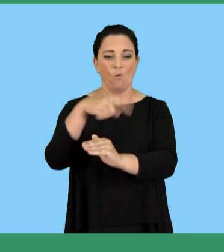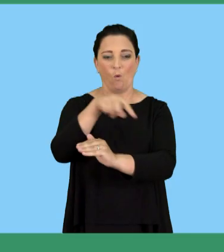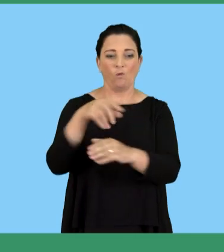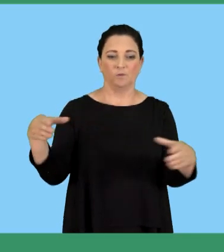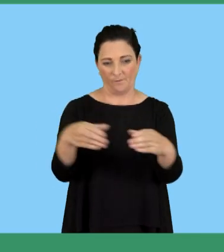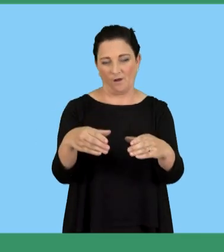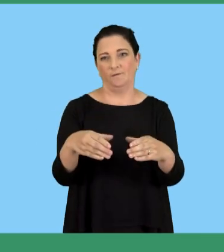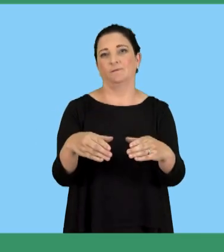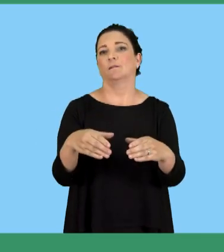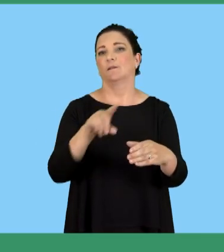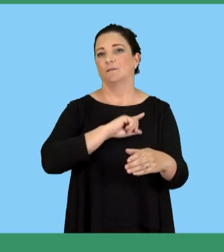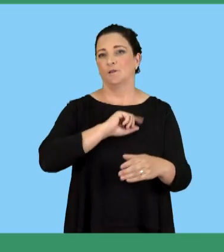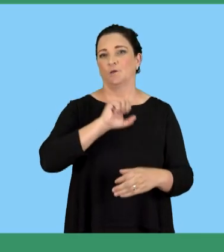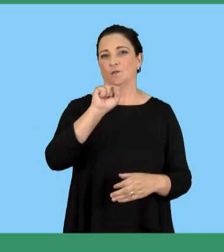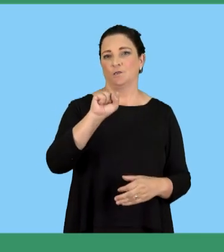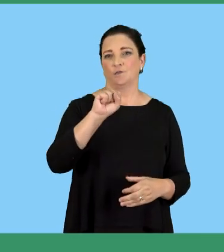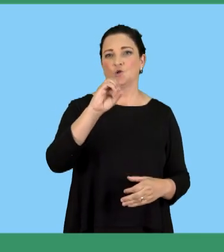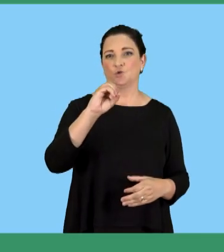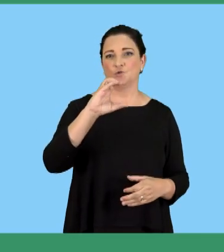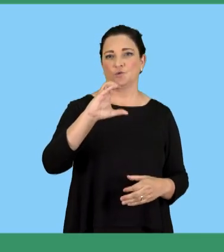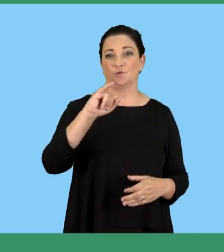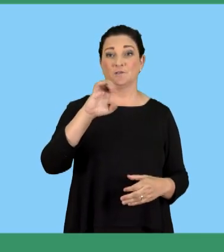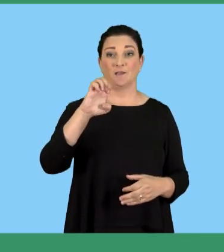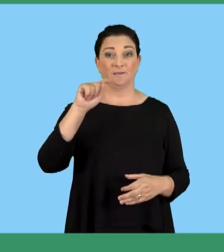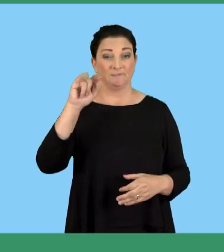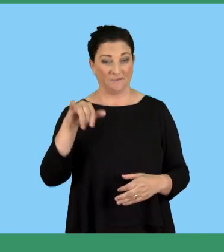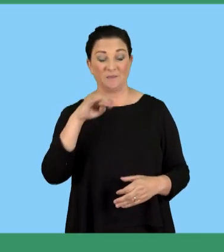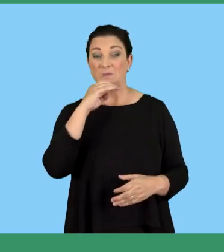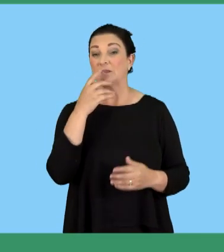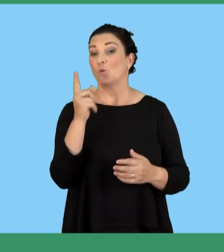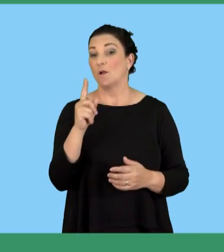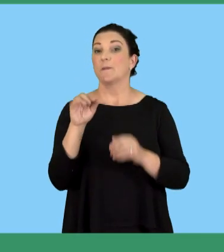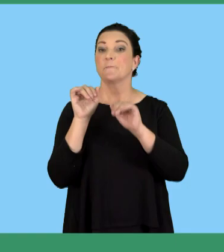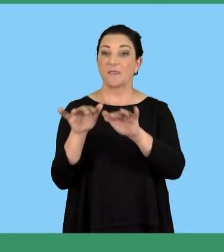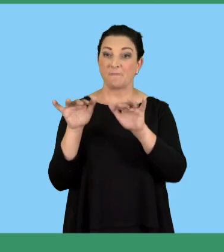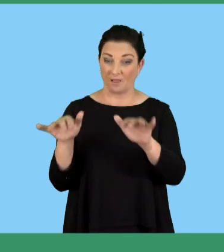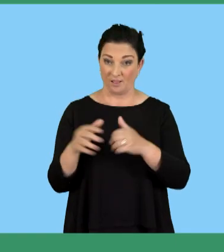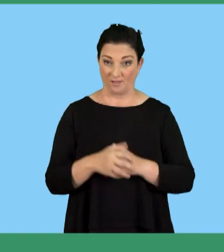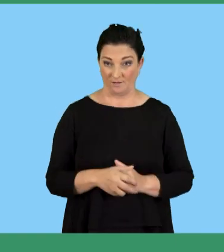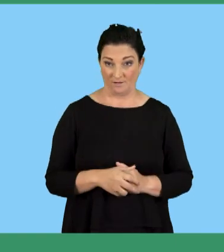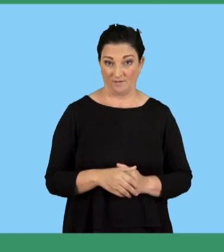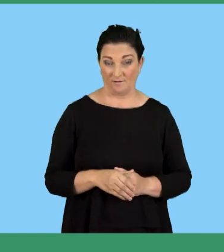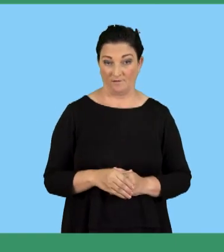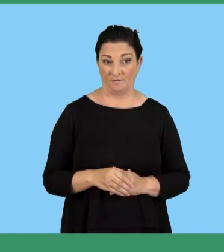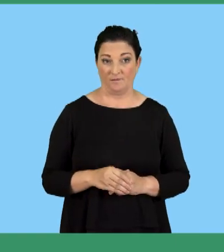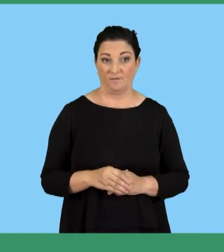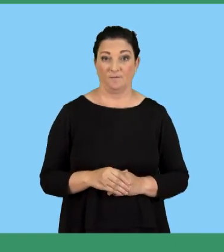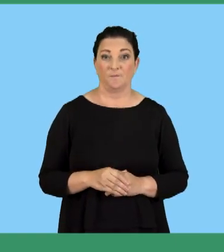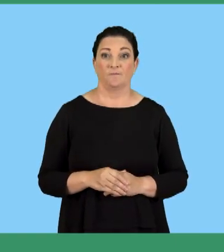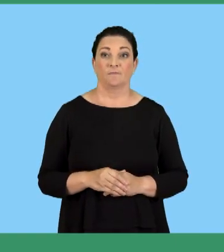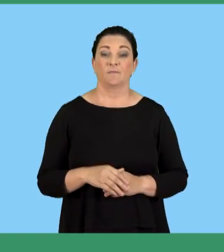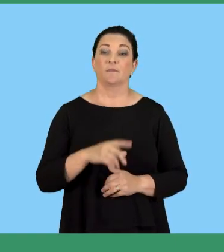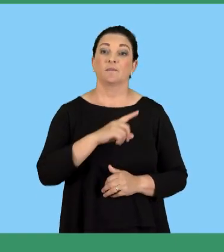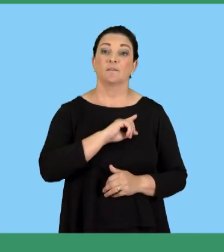So society, community, meaning we are talking about people who live. So